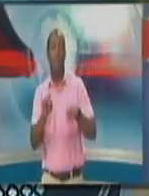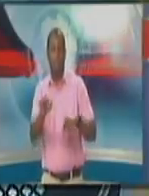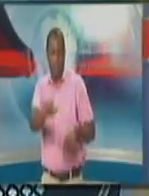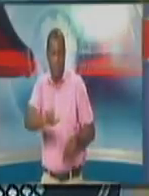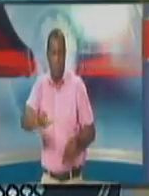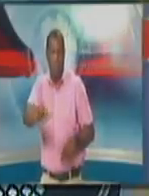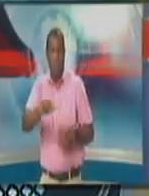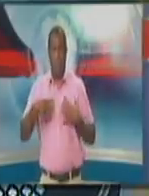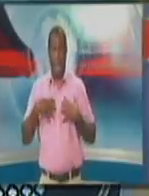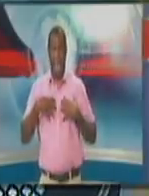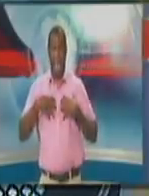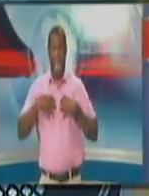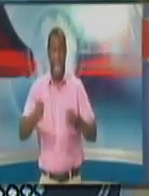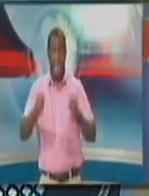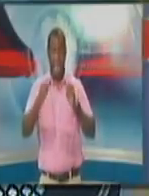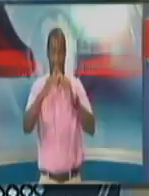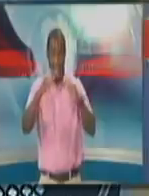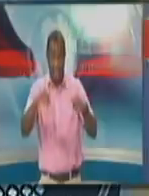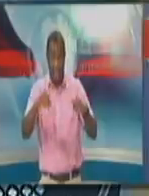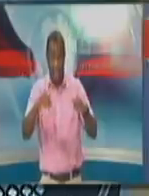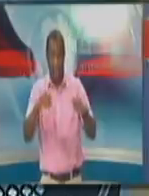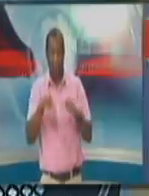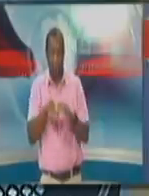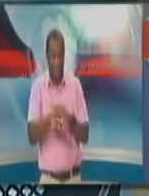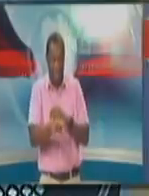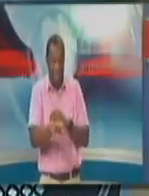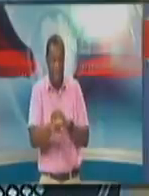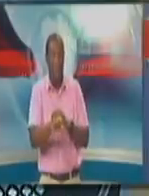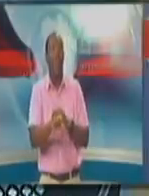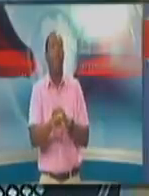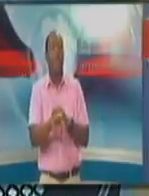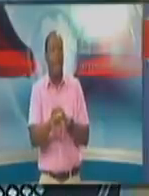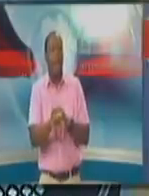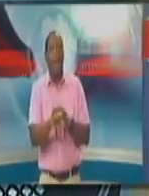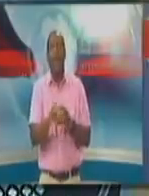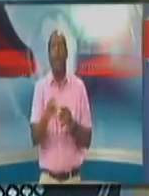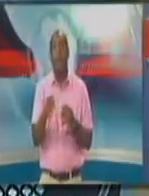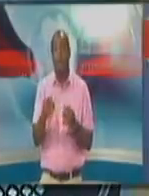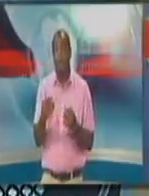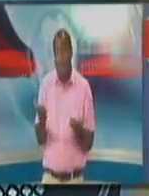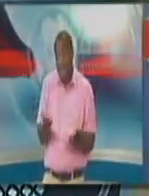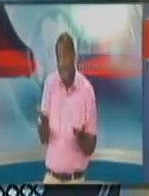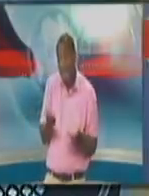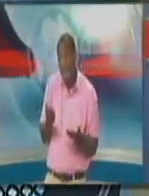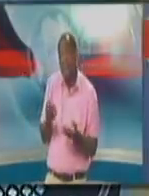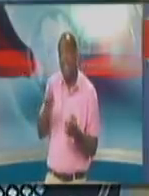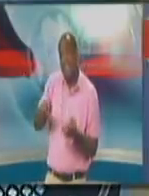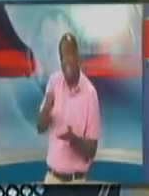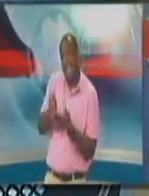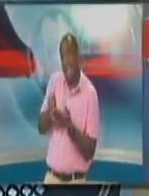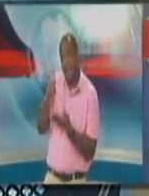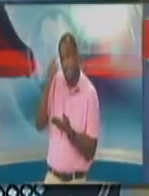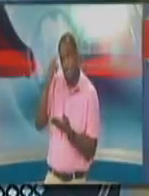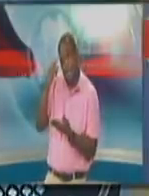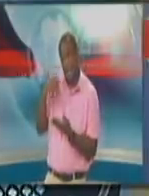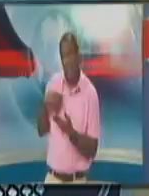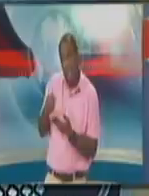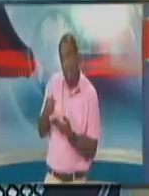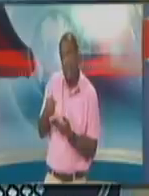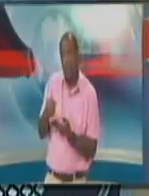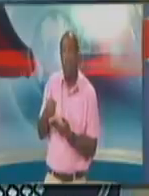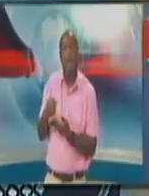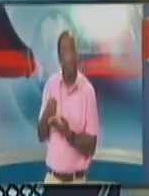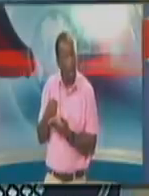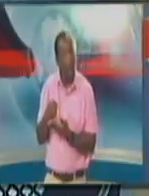have access to mental health services throughout the workday. And there are other things we would like to do that we